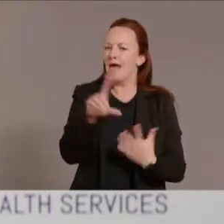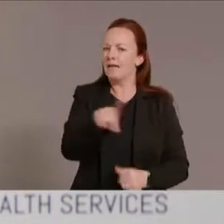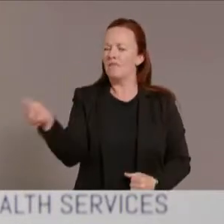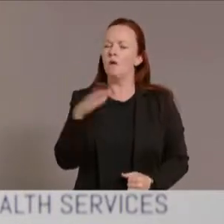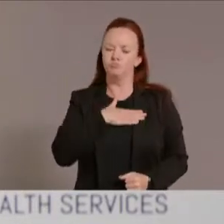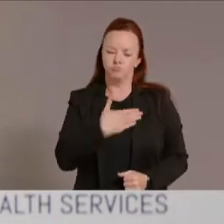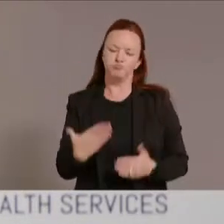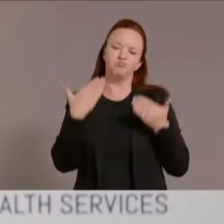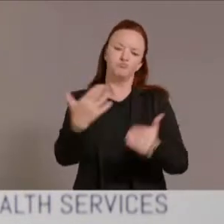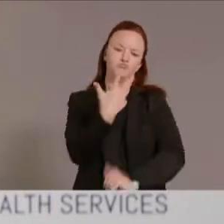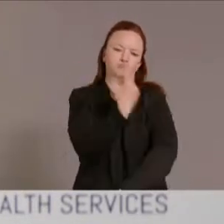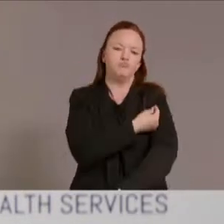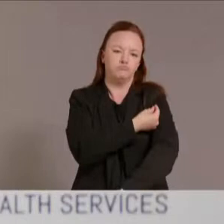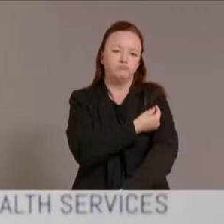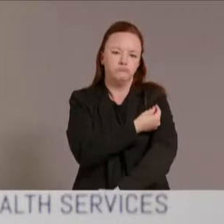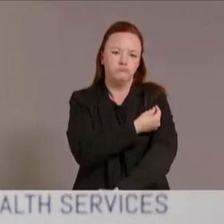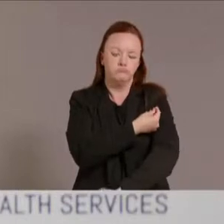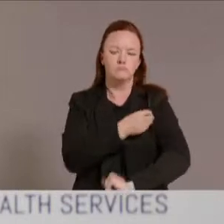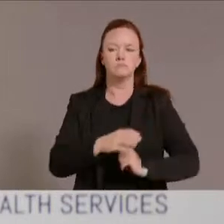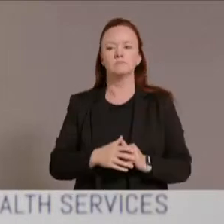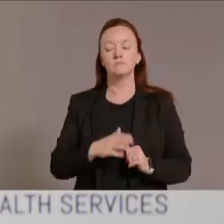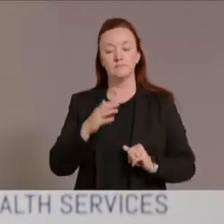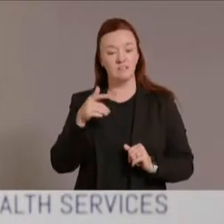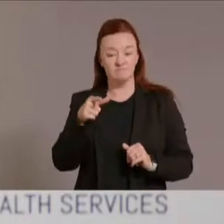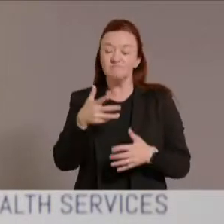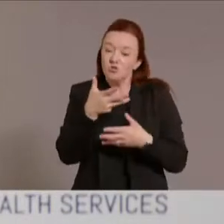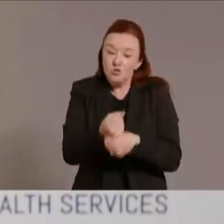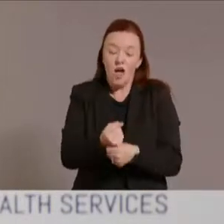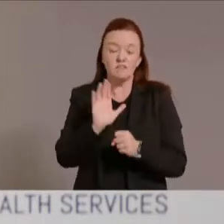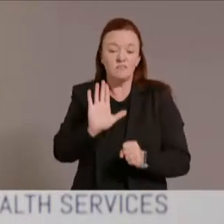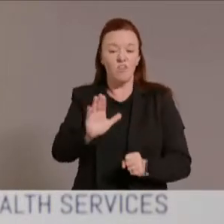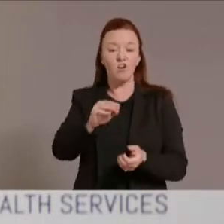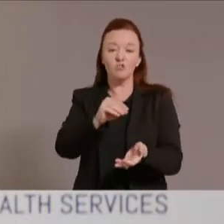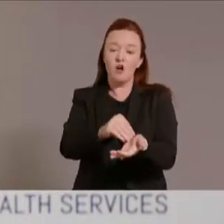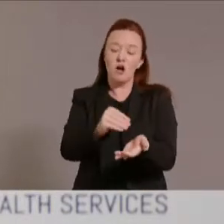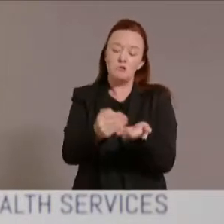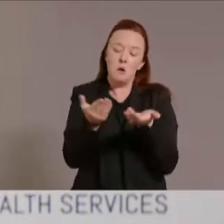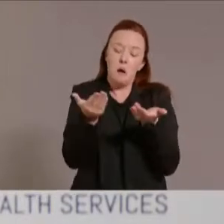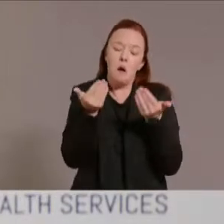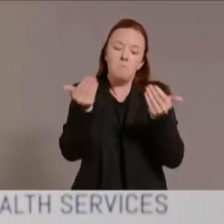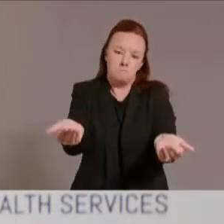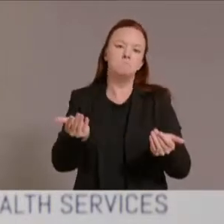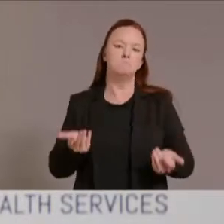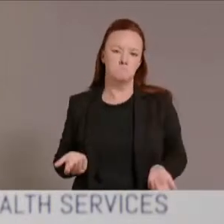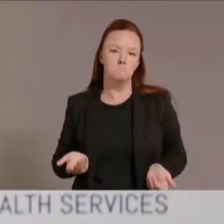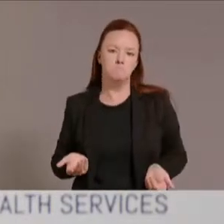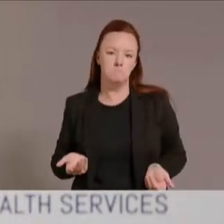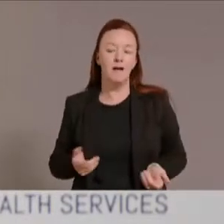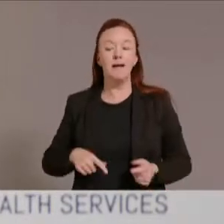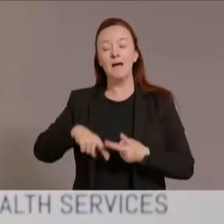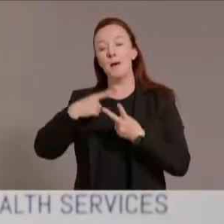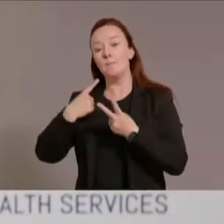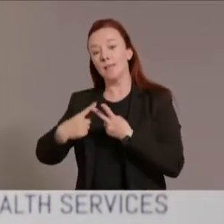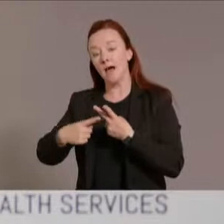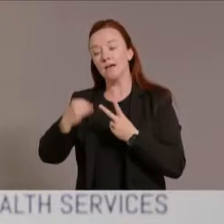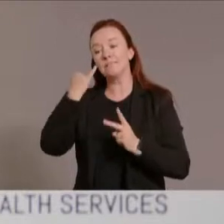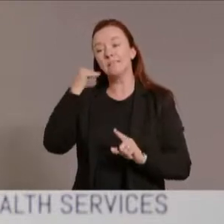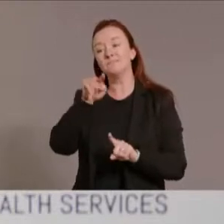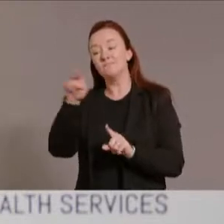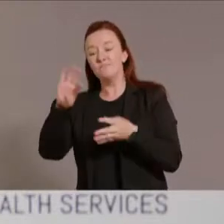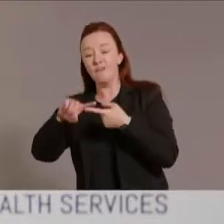drive them to get vaccinated. So they trusted their healthcare provider, and then those that they personally knew who had already gotten the